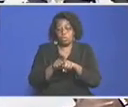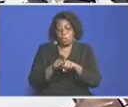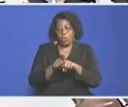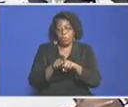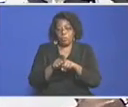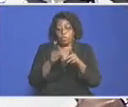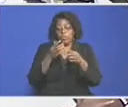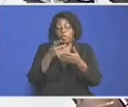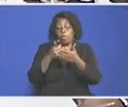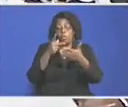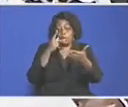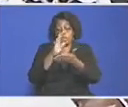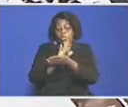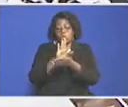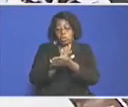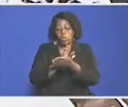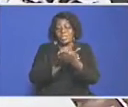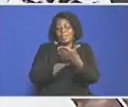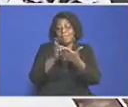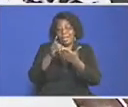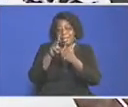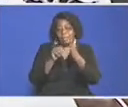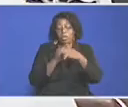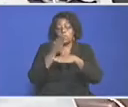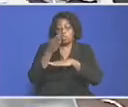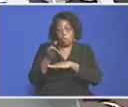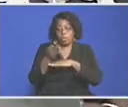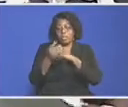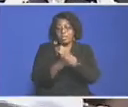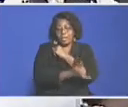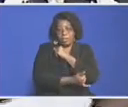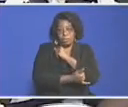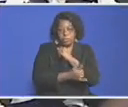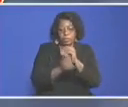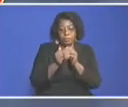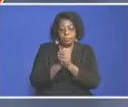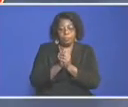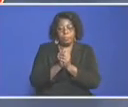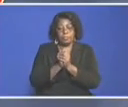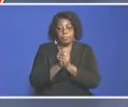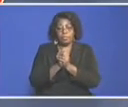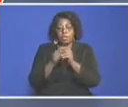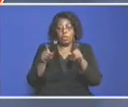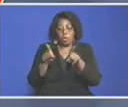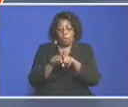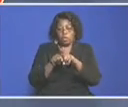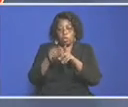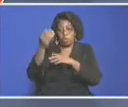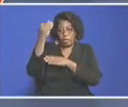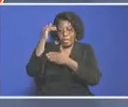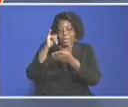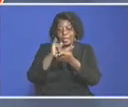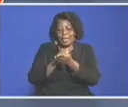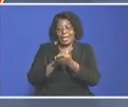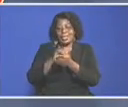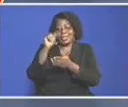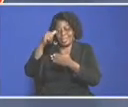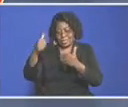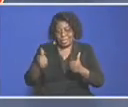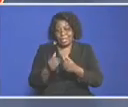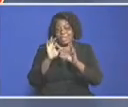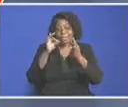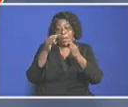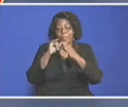to preschool education development nationwide. We also recognize that there is a challenge in the